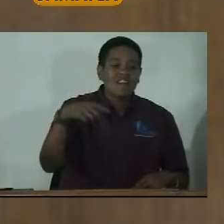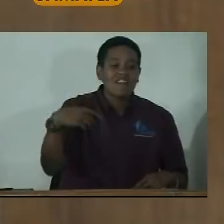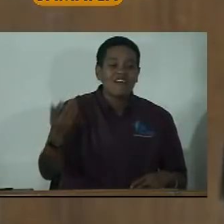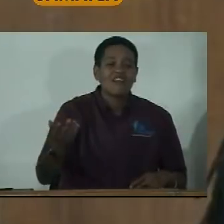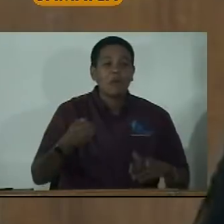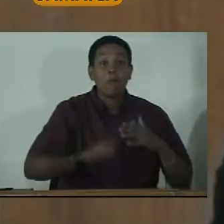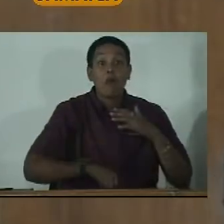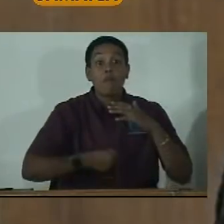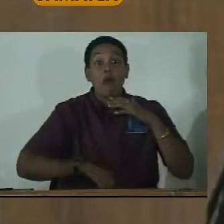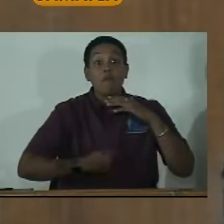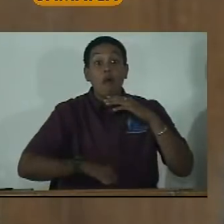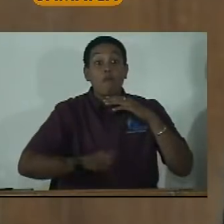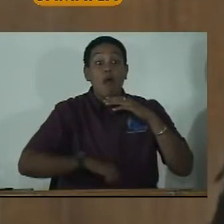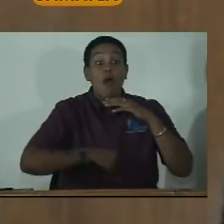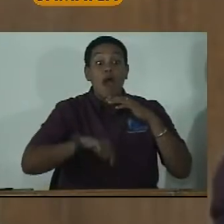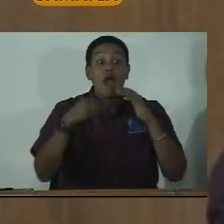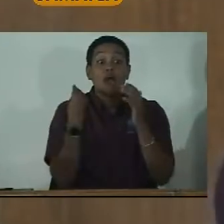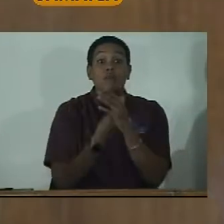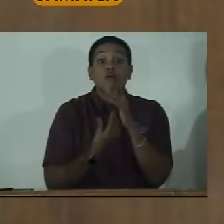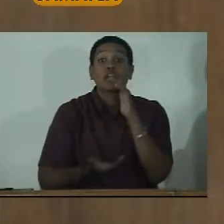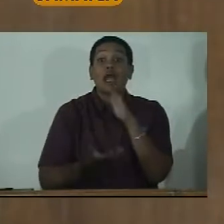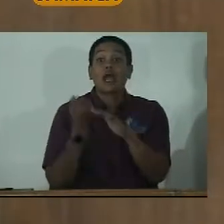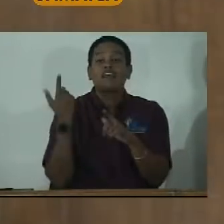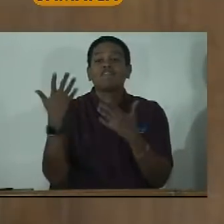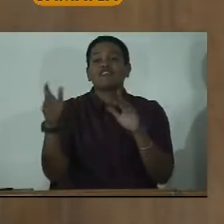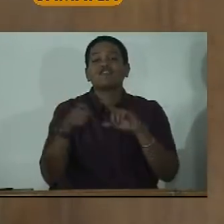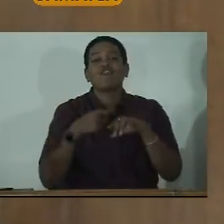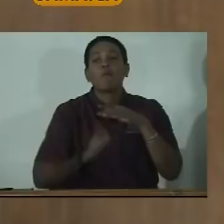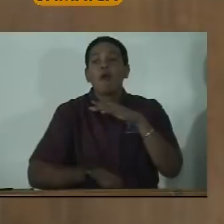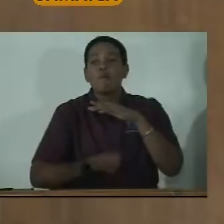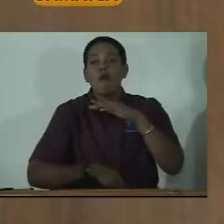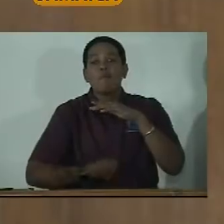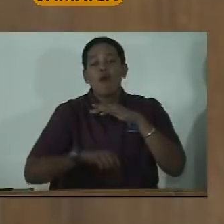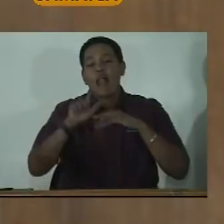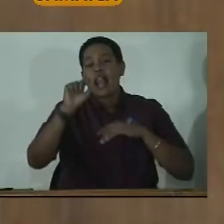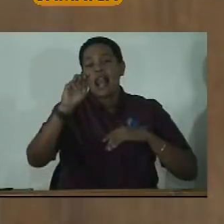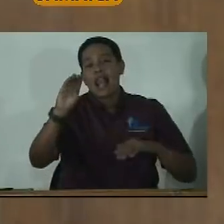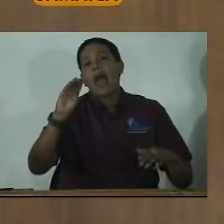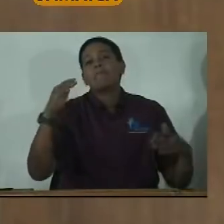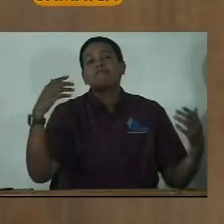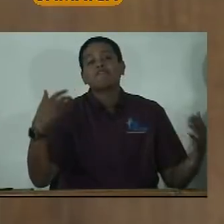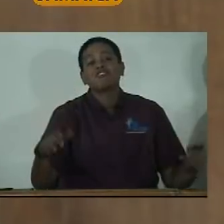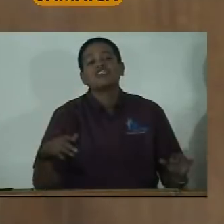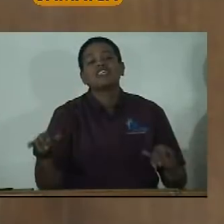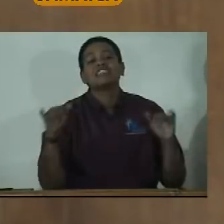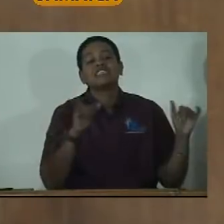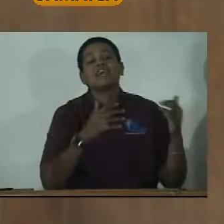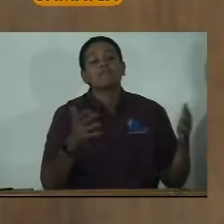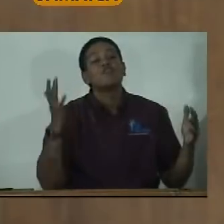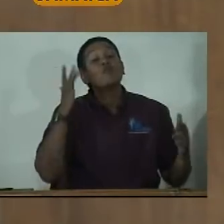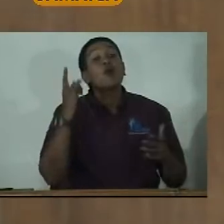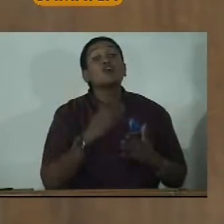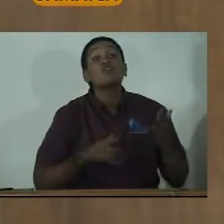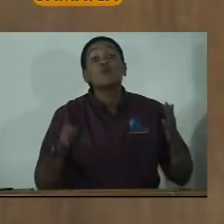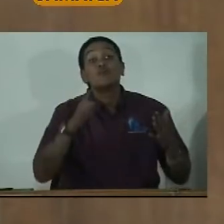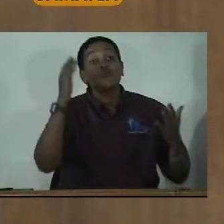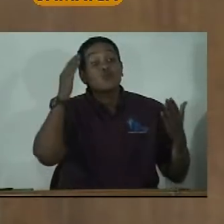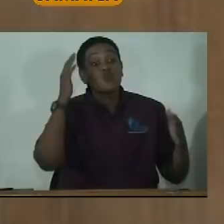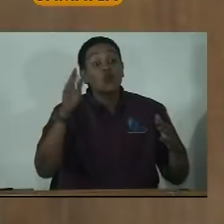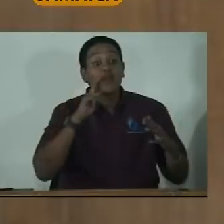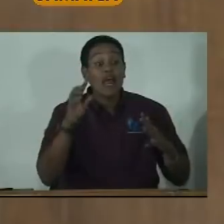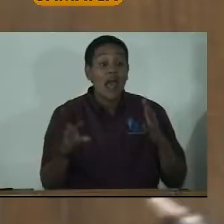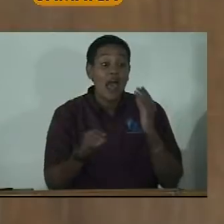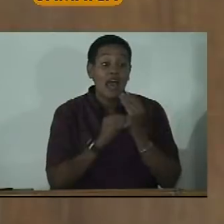made all the returns from this lamb market. And it's the same thing why some of us don't know the additional